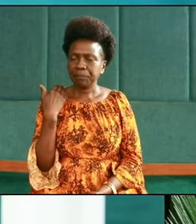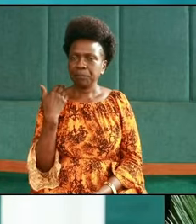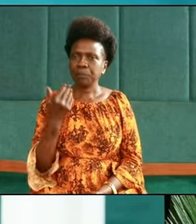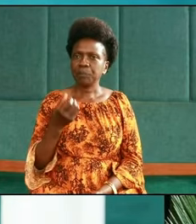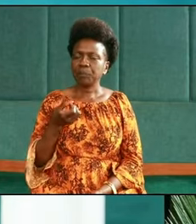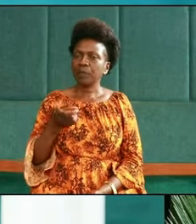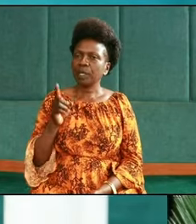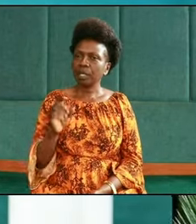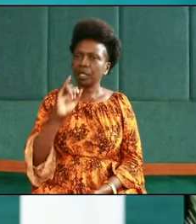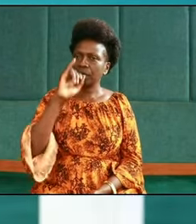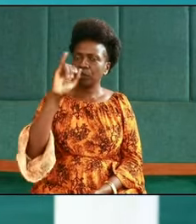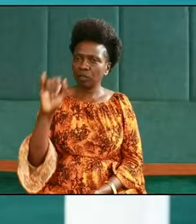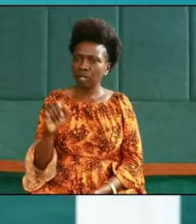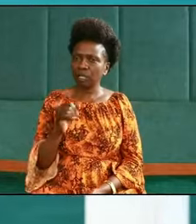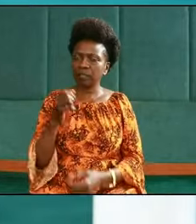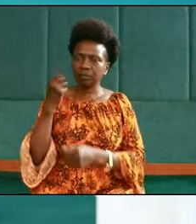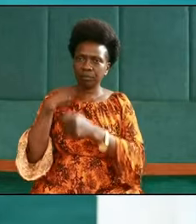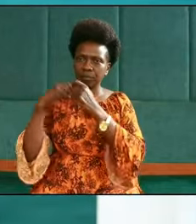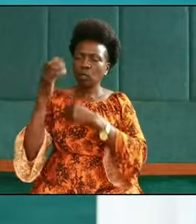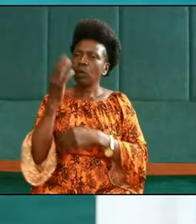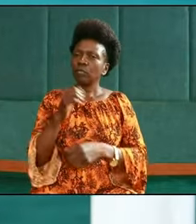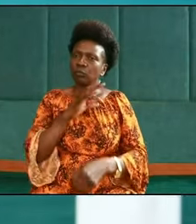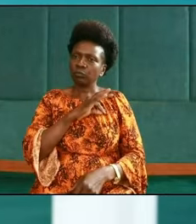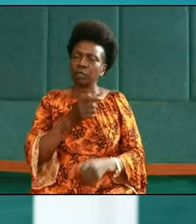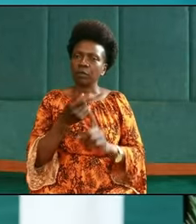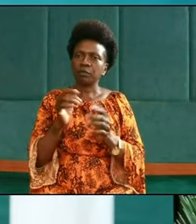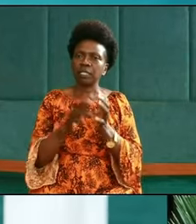He also wanted to get from Jesus.